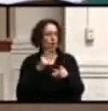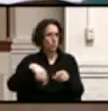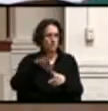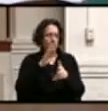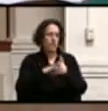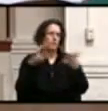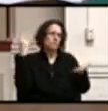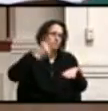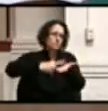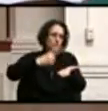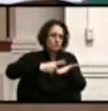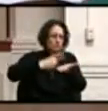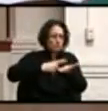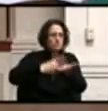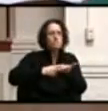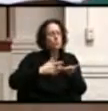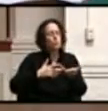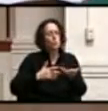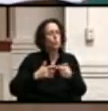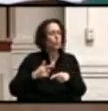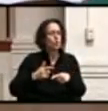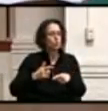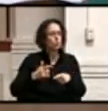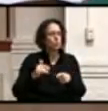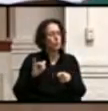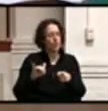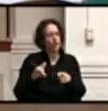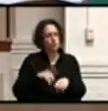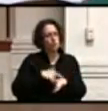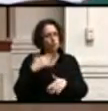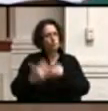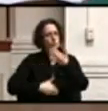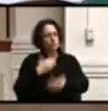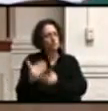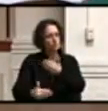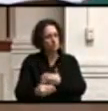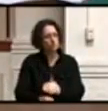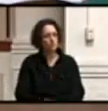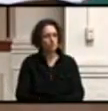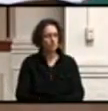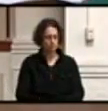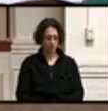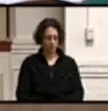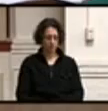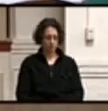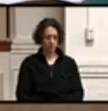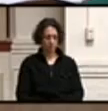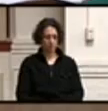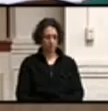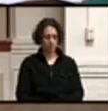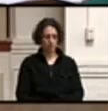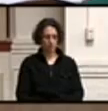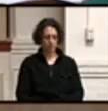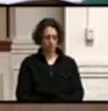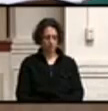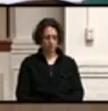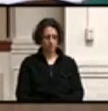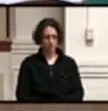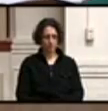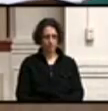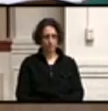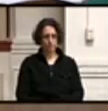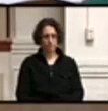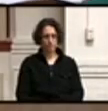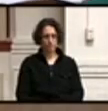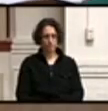so it's a process. I think it's fair to say that there are a wide